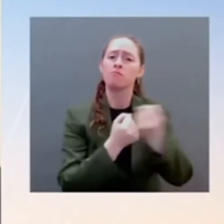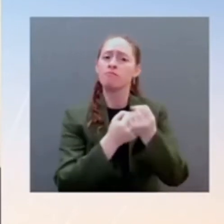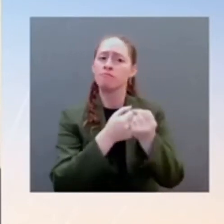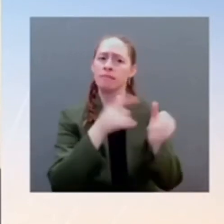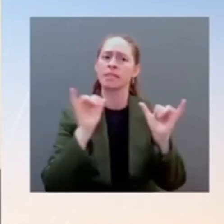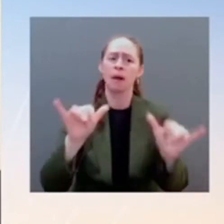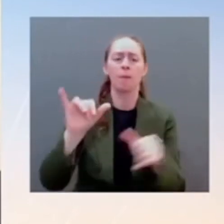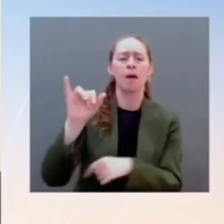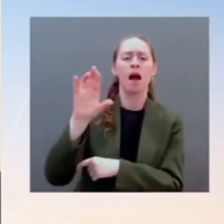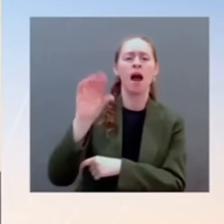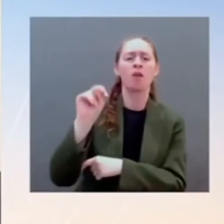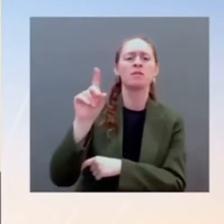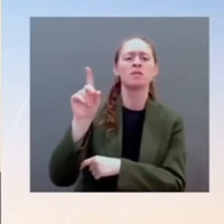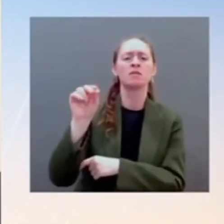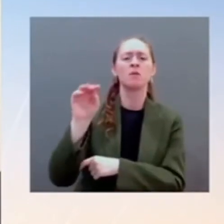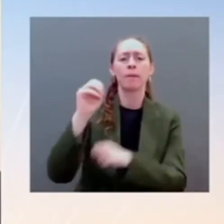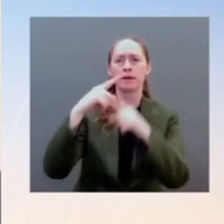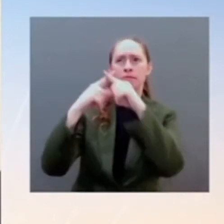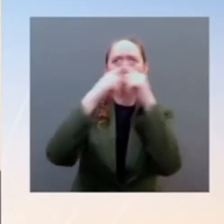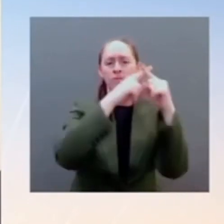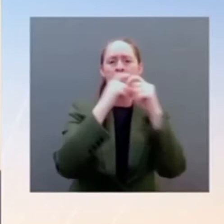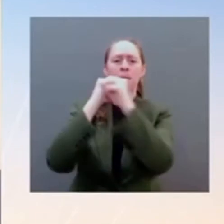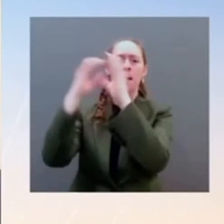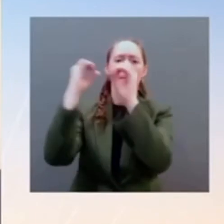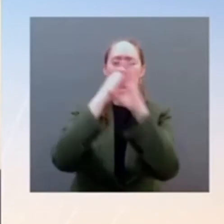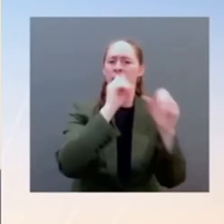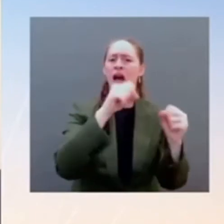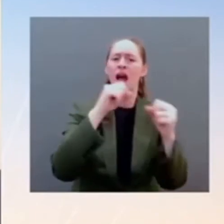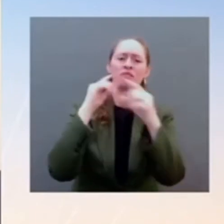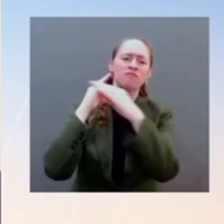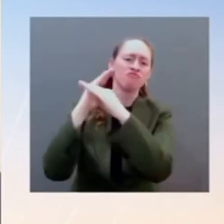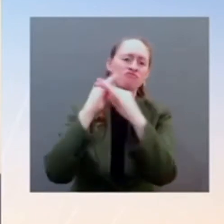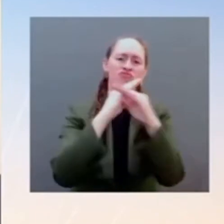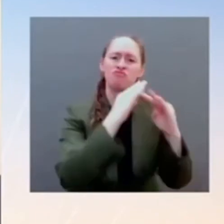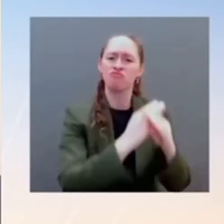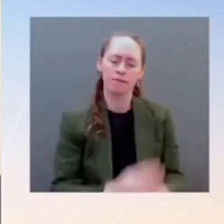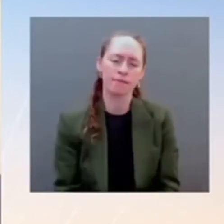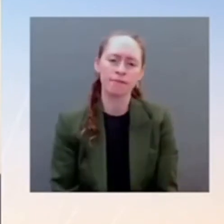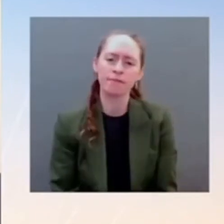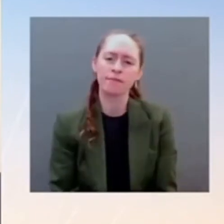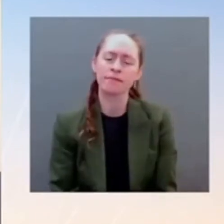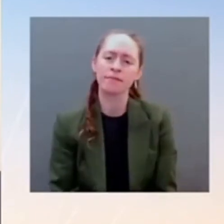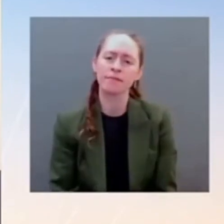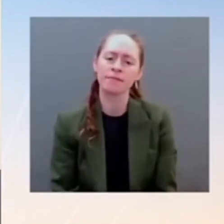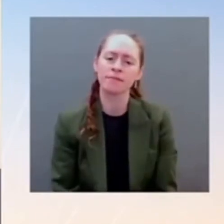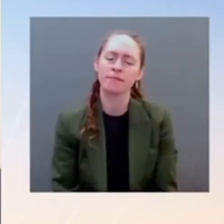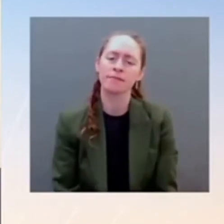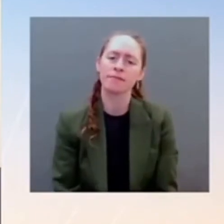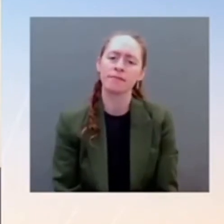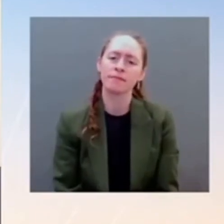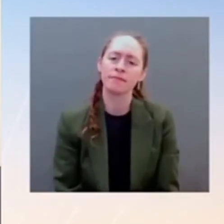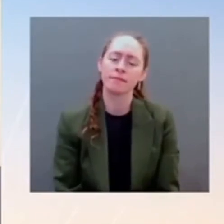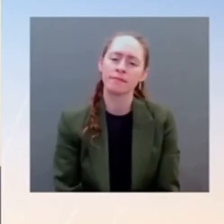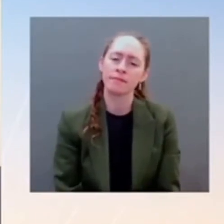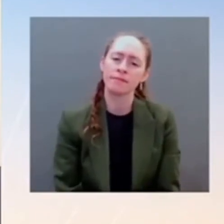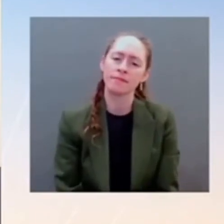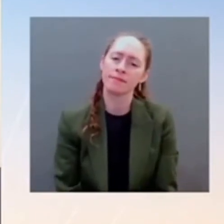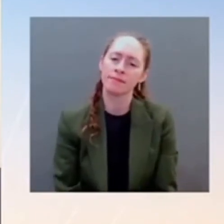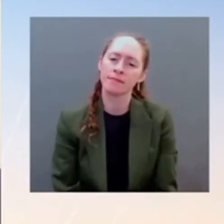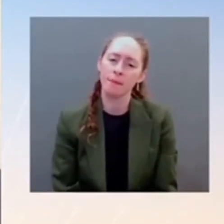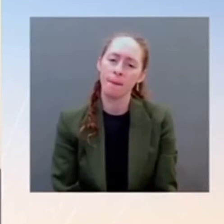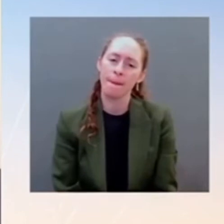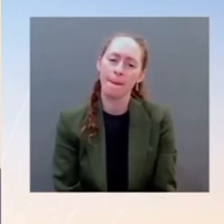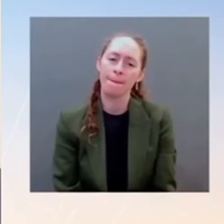Biden administration willing to stop payments to the anti-Semitic UN agency UNRWA and support restoring the Jewish cemetery